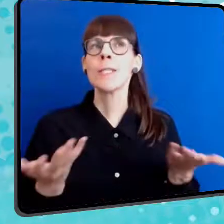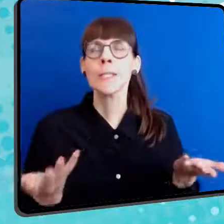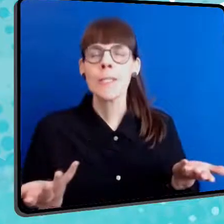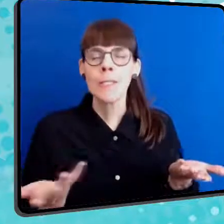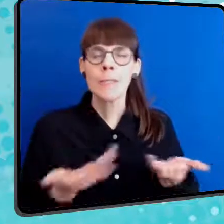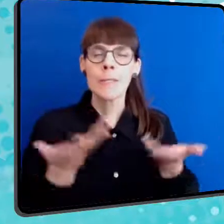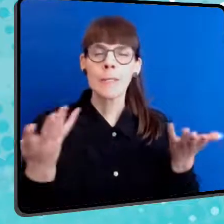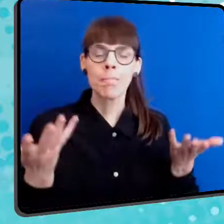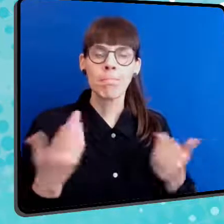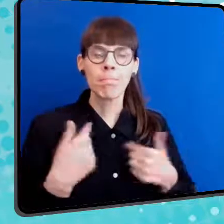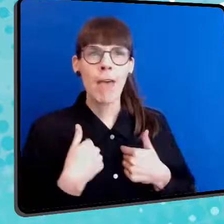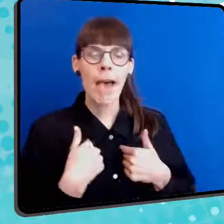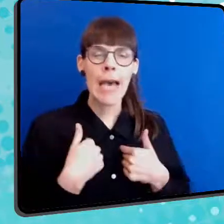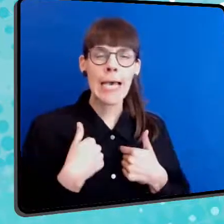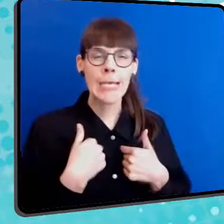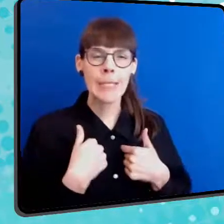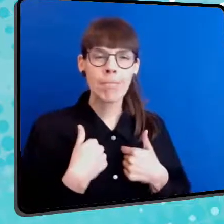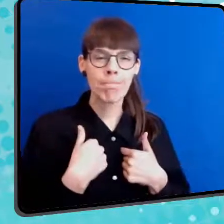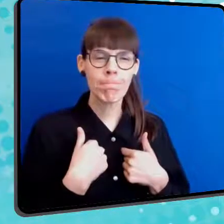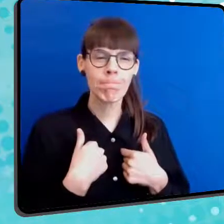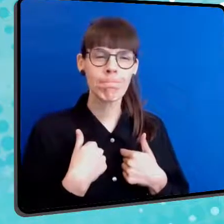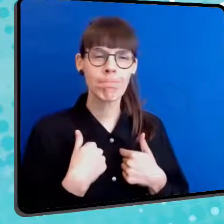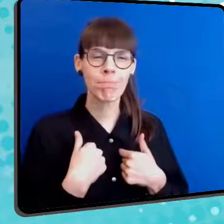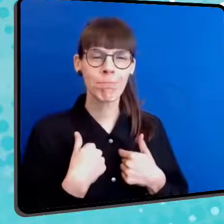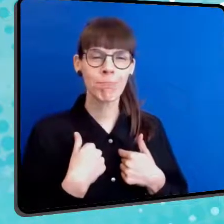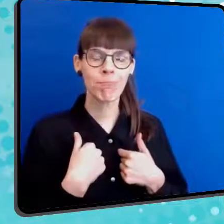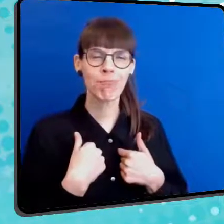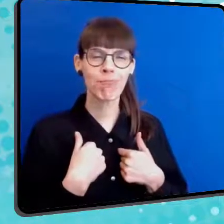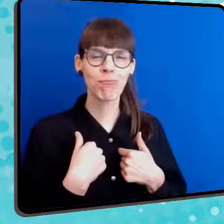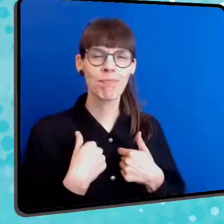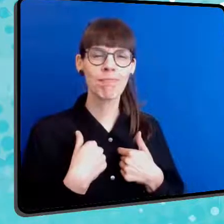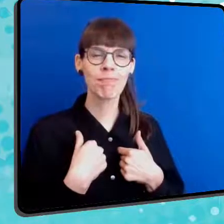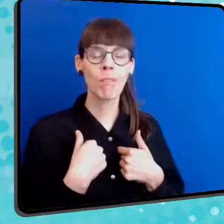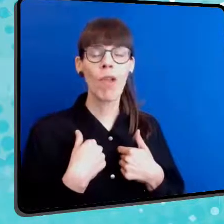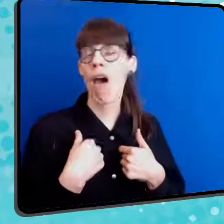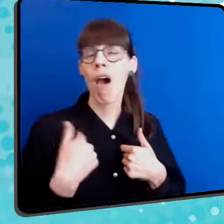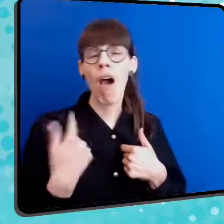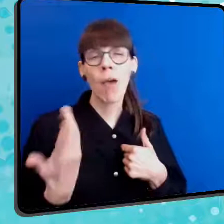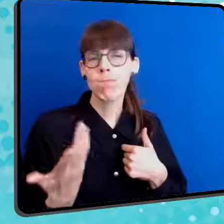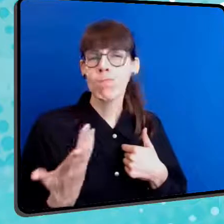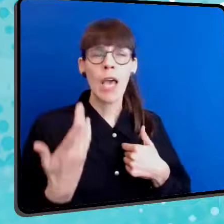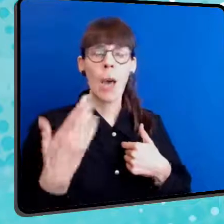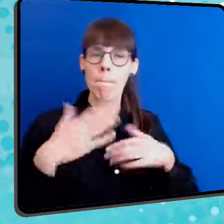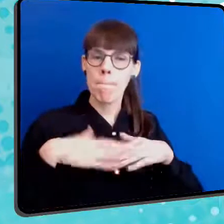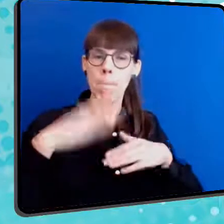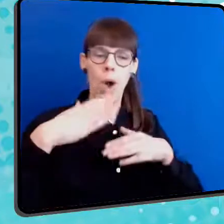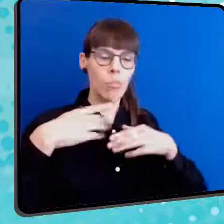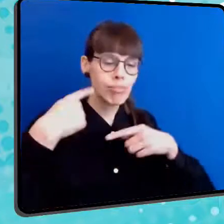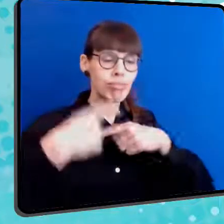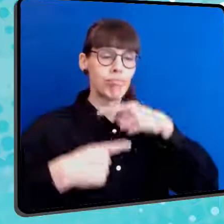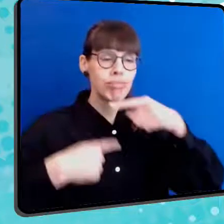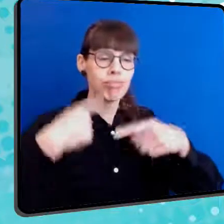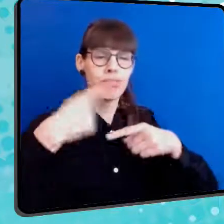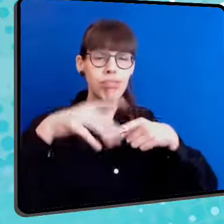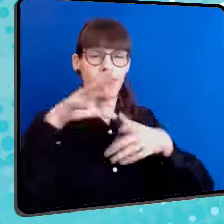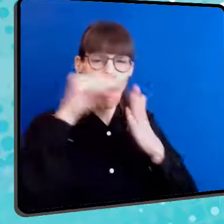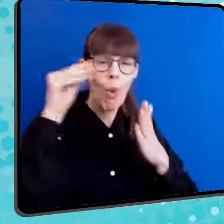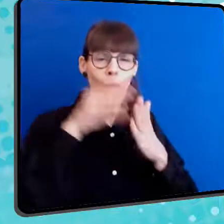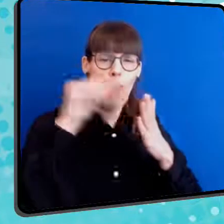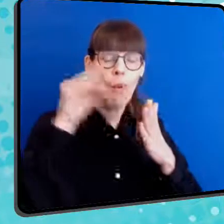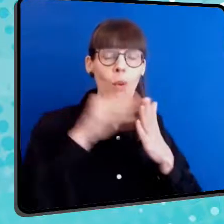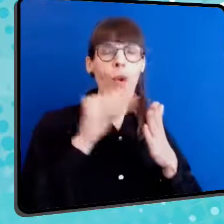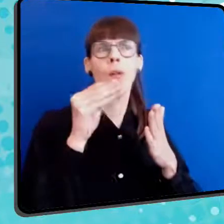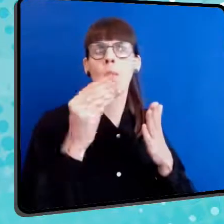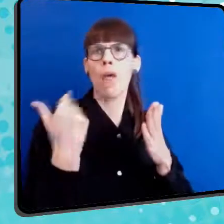I would say this has just been a continual process, but the last skill, and it probably is a set of skills or an entire discipline on